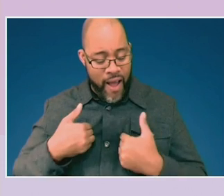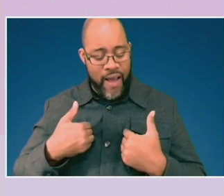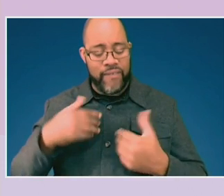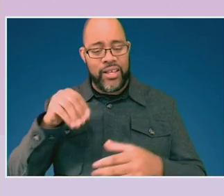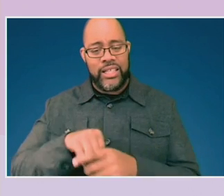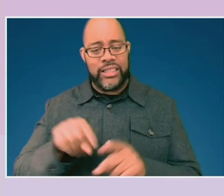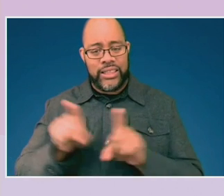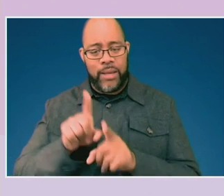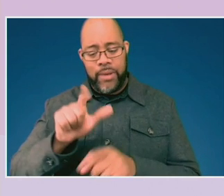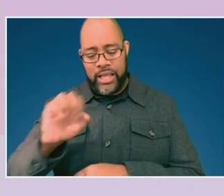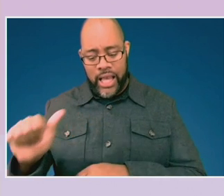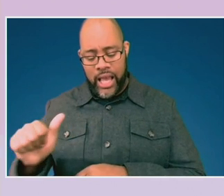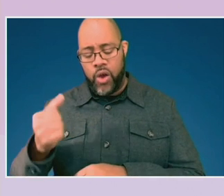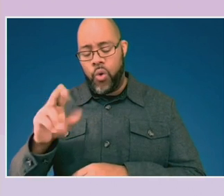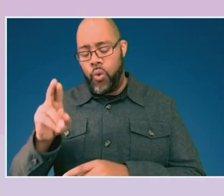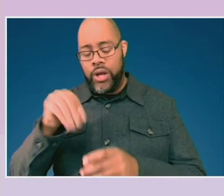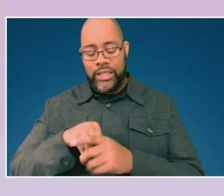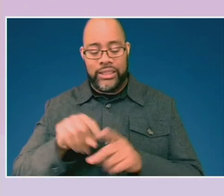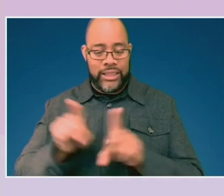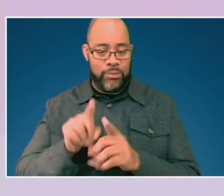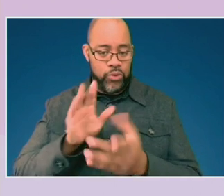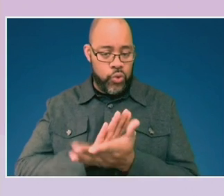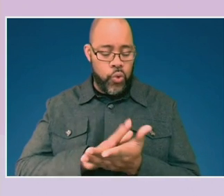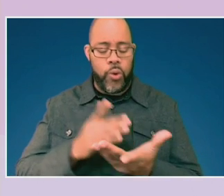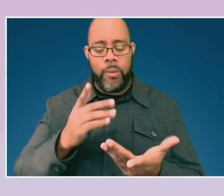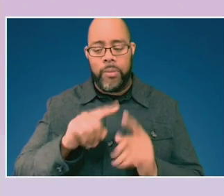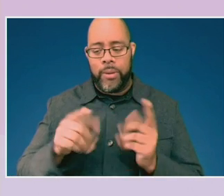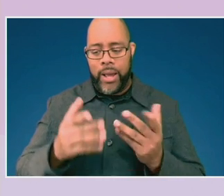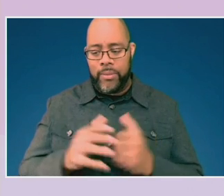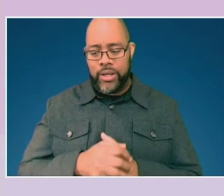LEA or even within the same school. It may be that